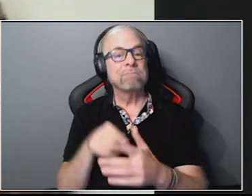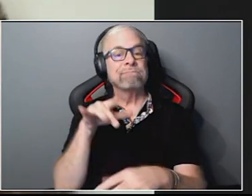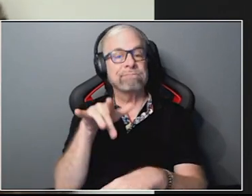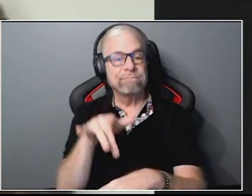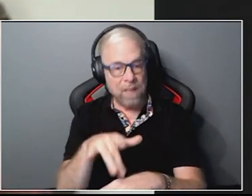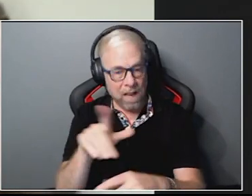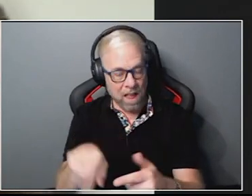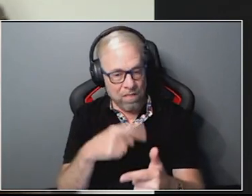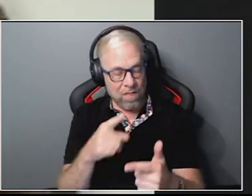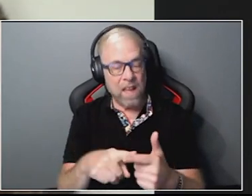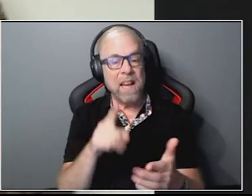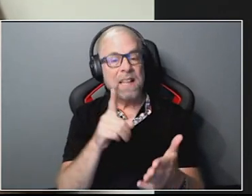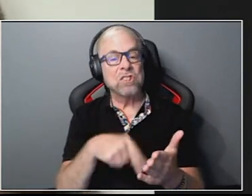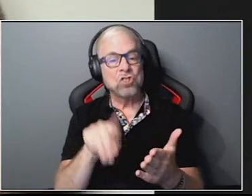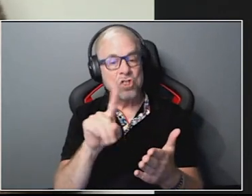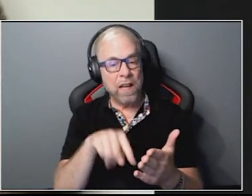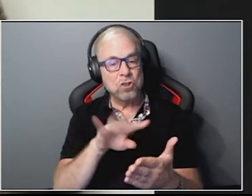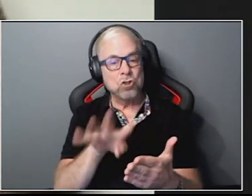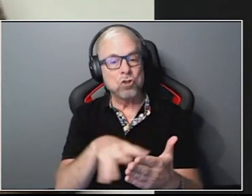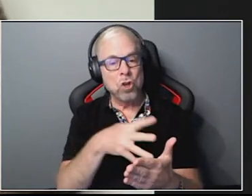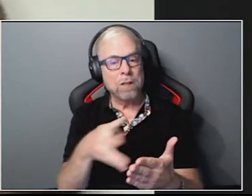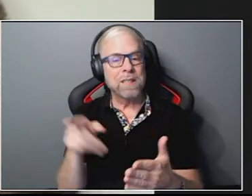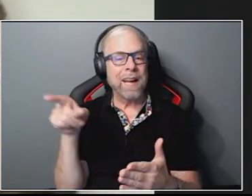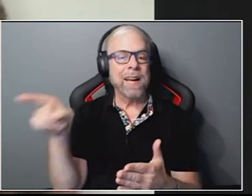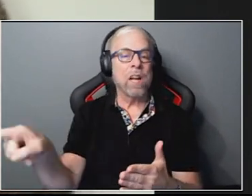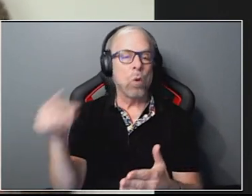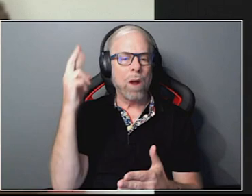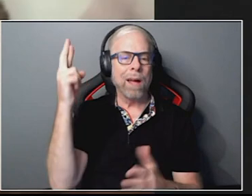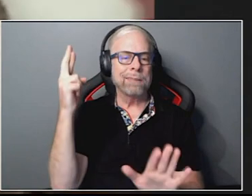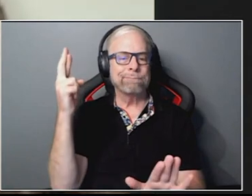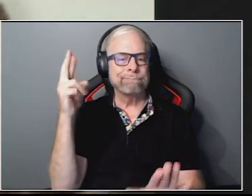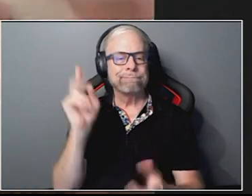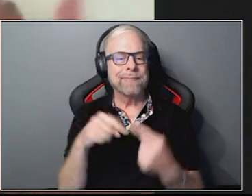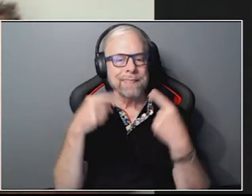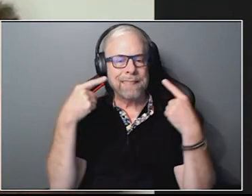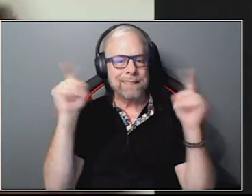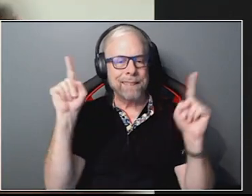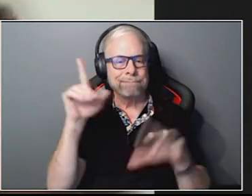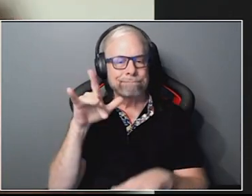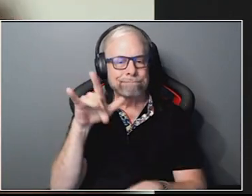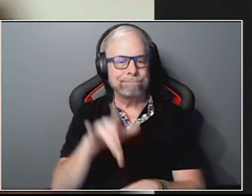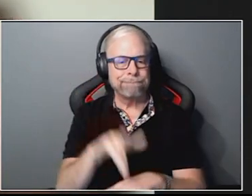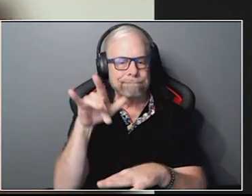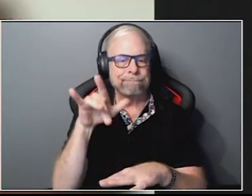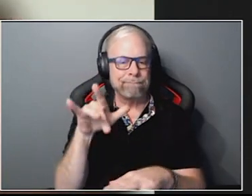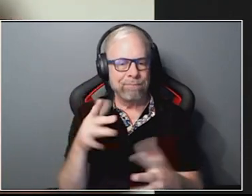and realizes that we had made it. And next thing I know, he pulls out